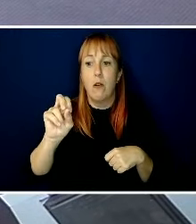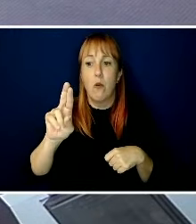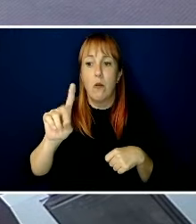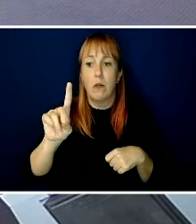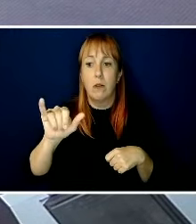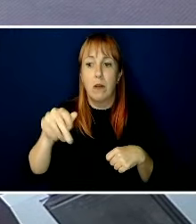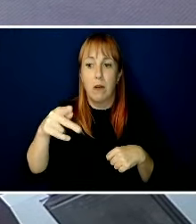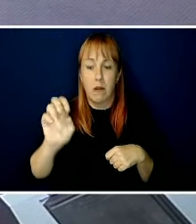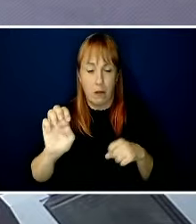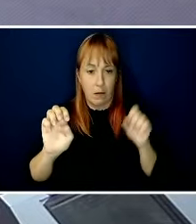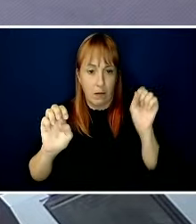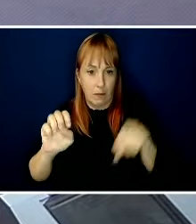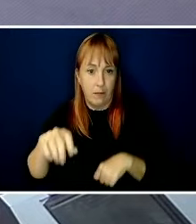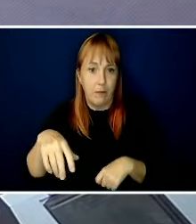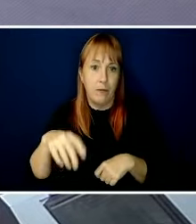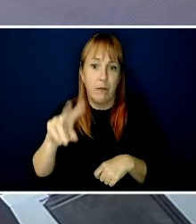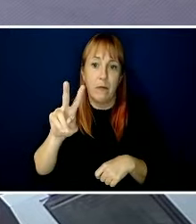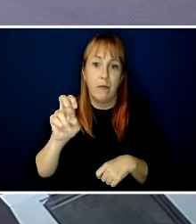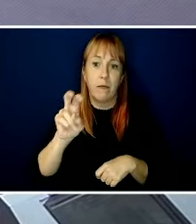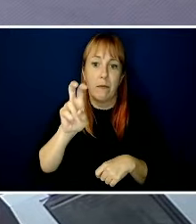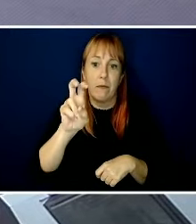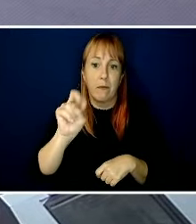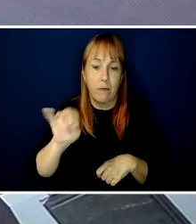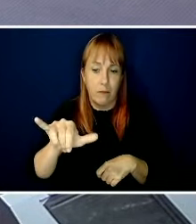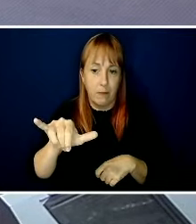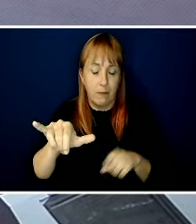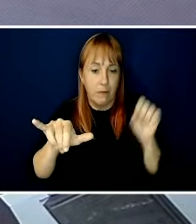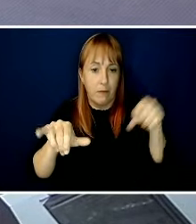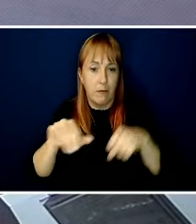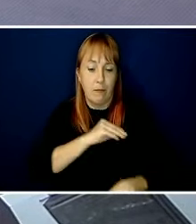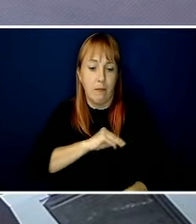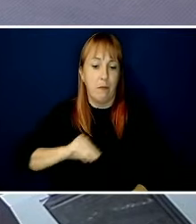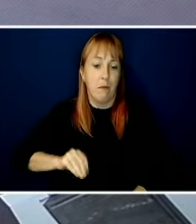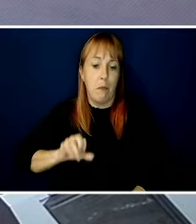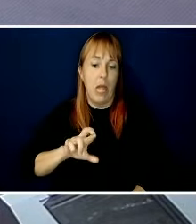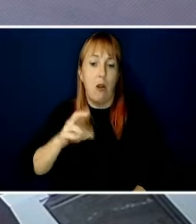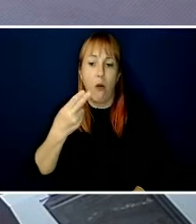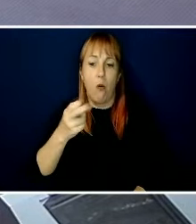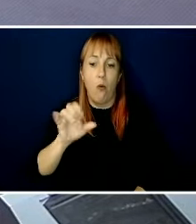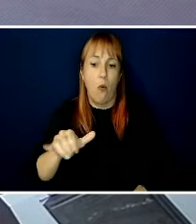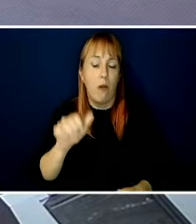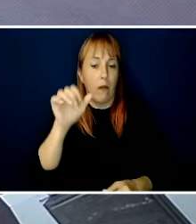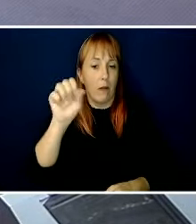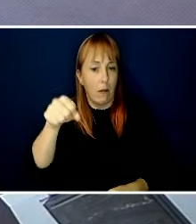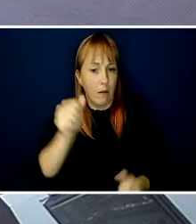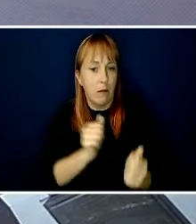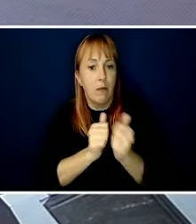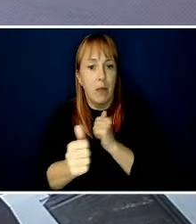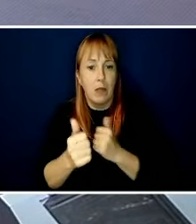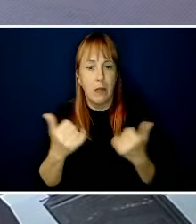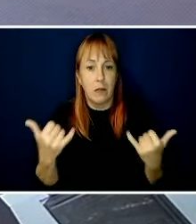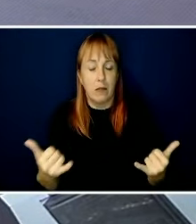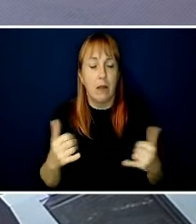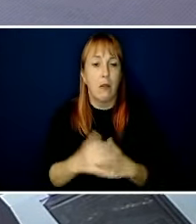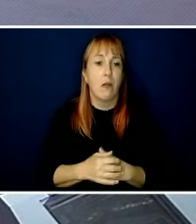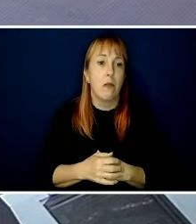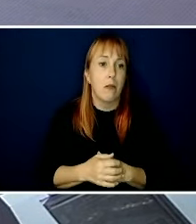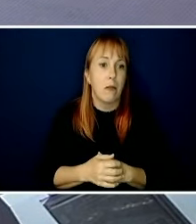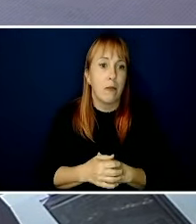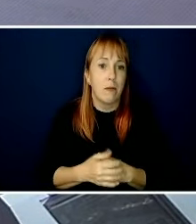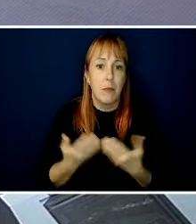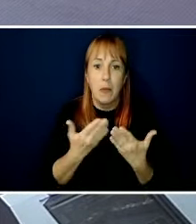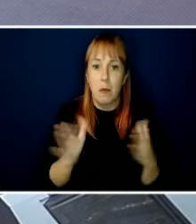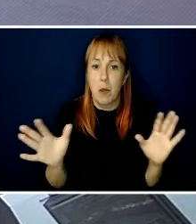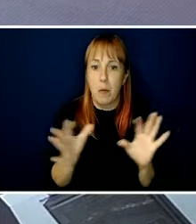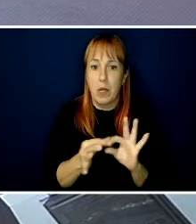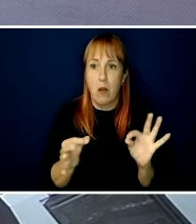Aye. Councillor Varney. Aye. Mayor Hoy. Aye. Motion passes. All right. Now we are on to public comments